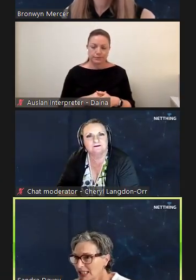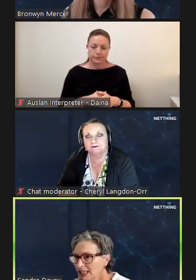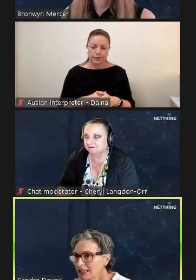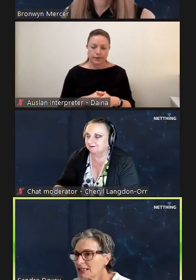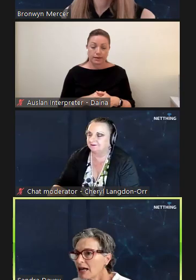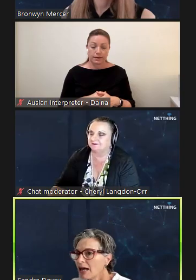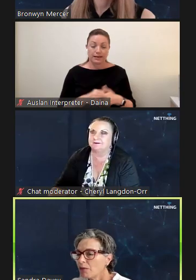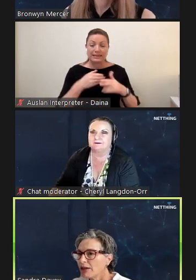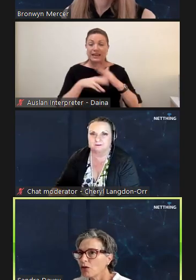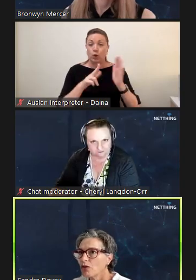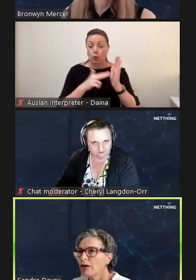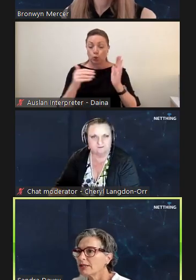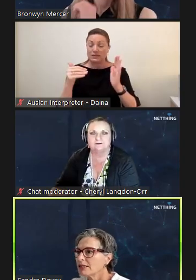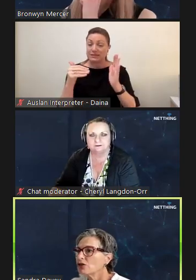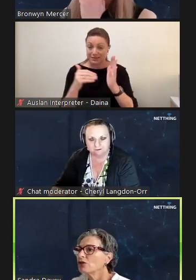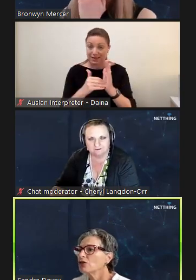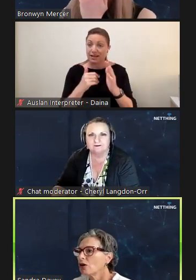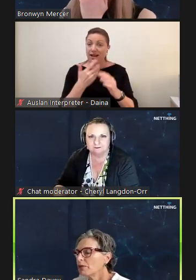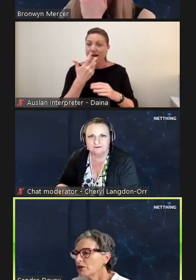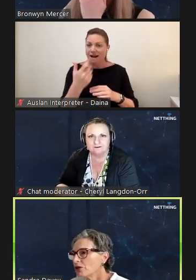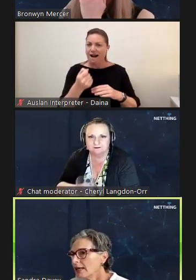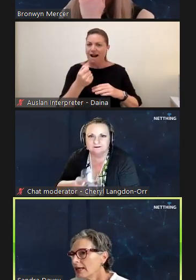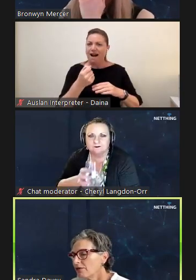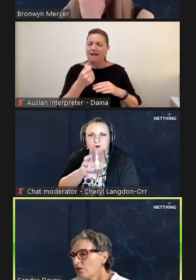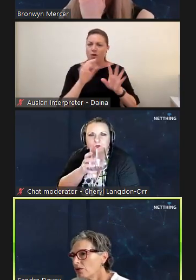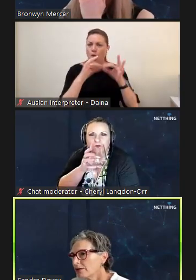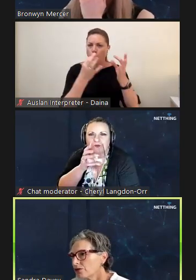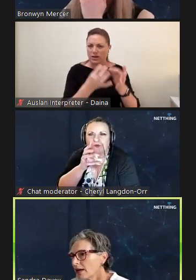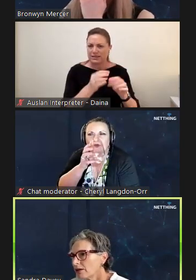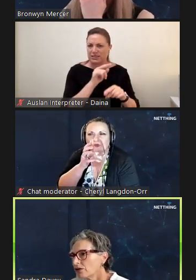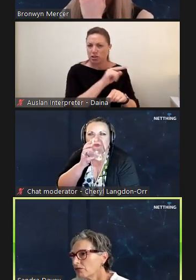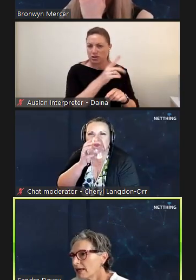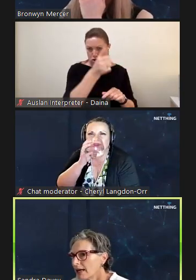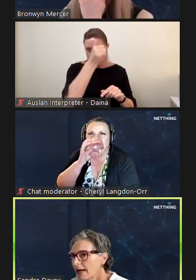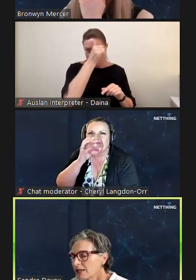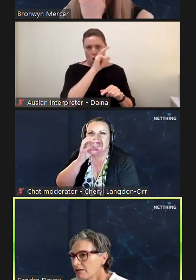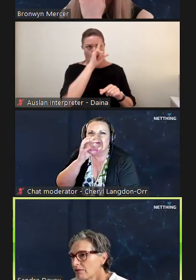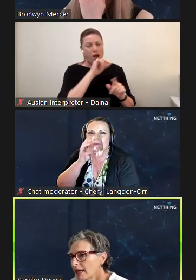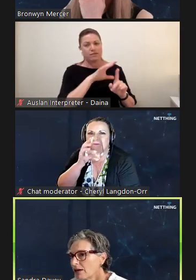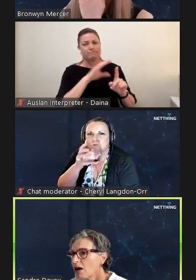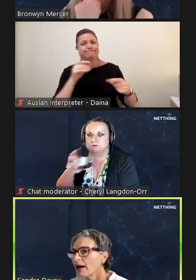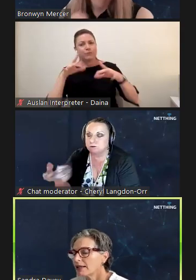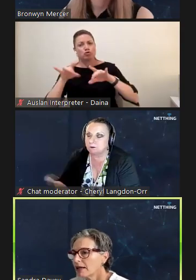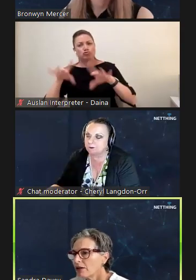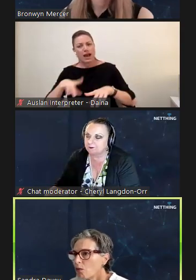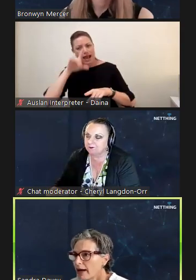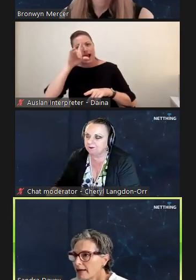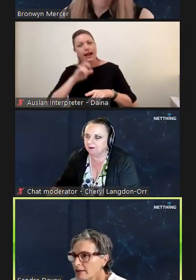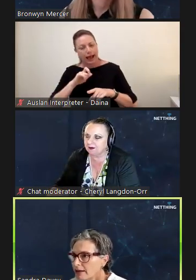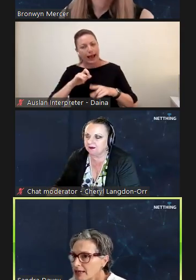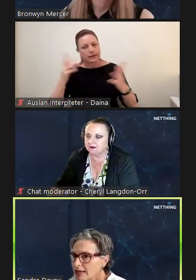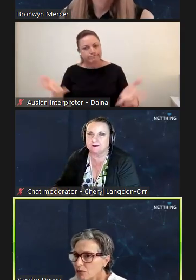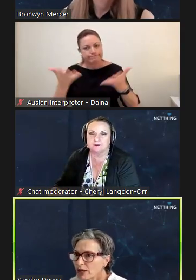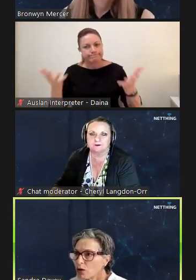New Zealand, we thought there was this huge opportunity for Australia to re-engage and reignite the